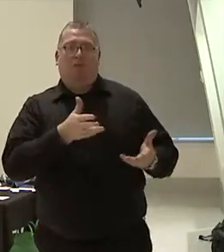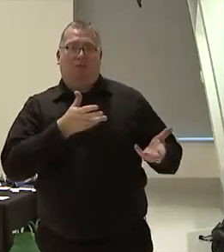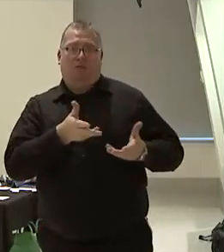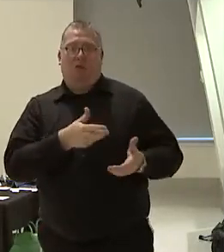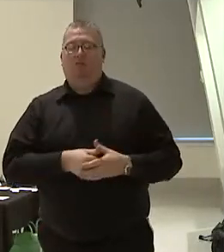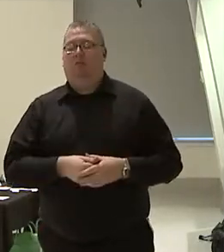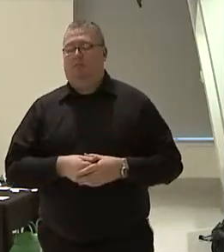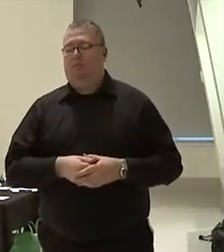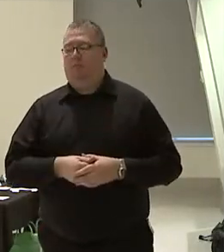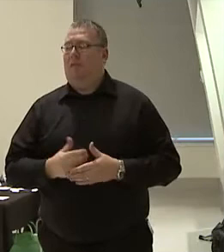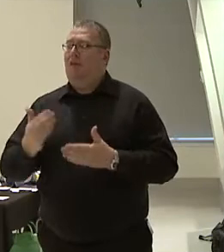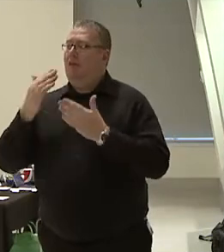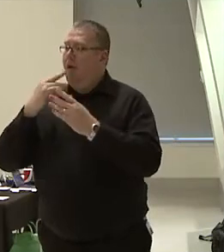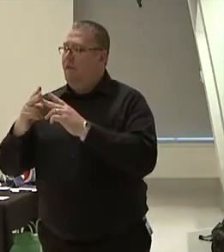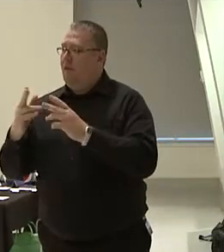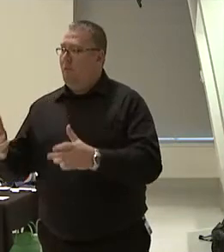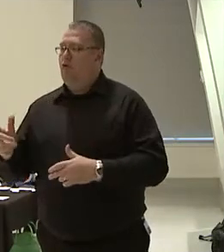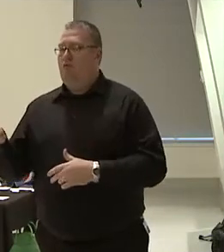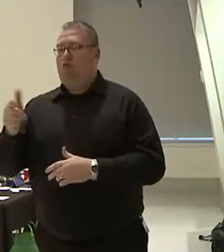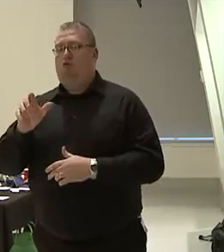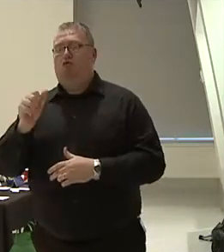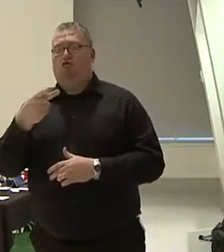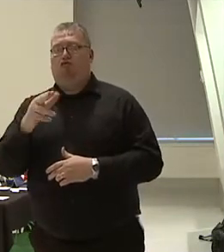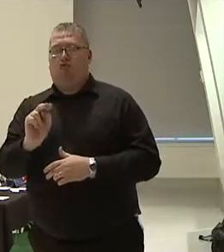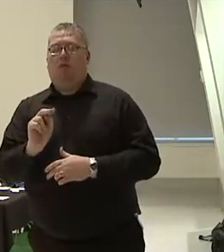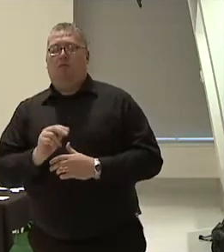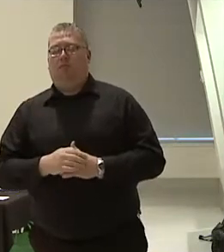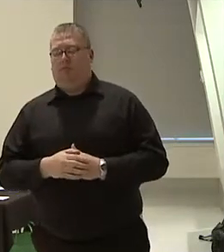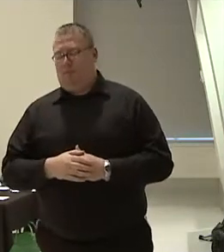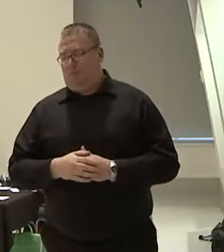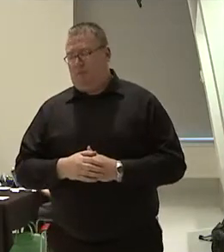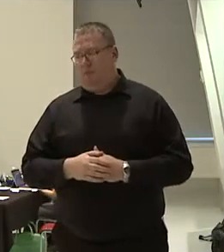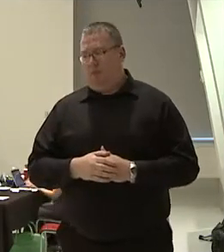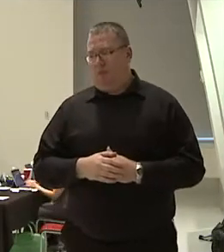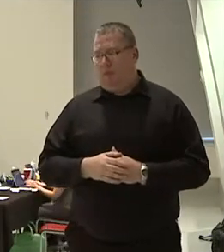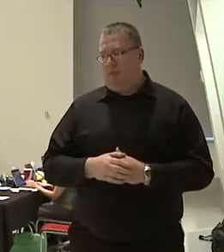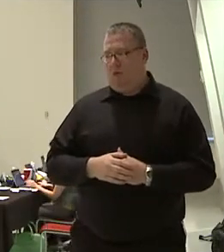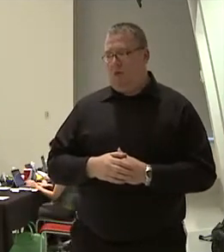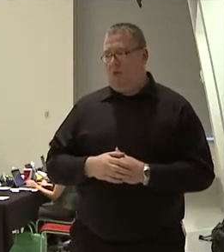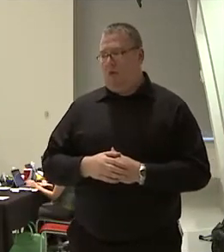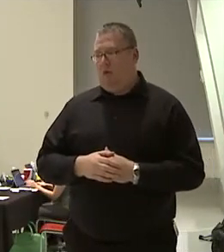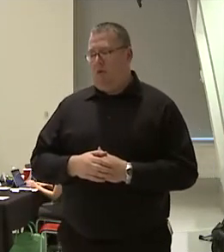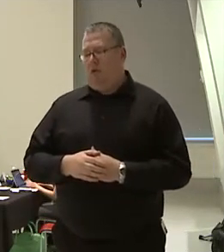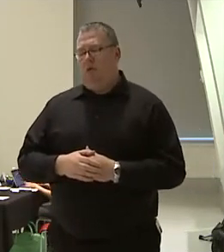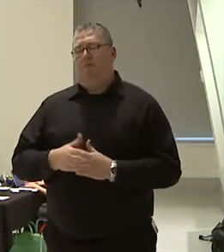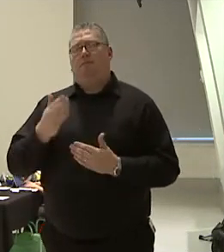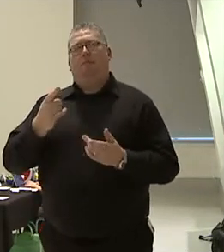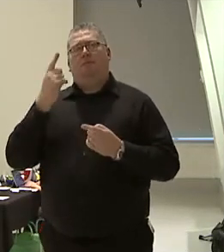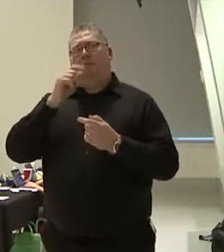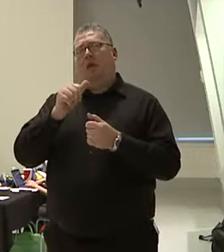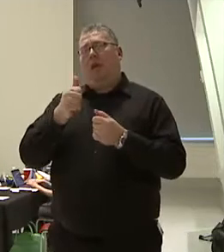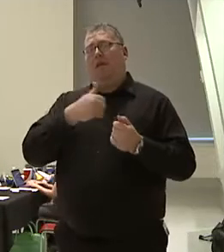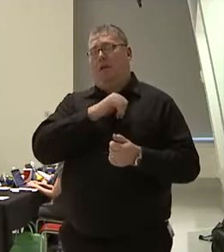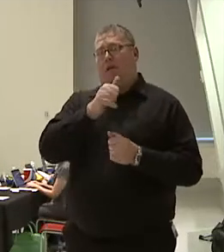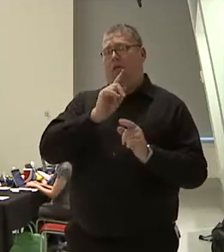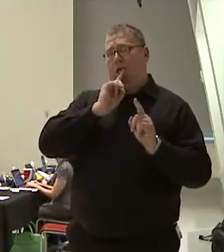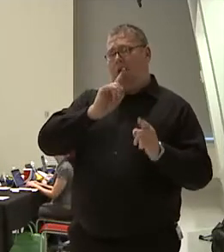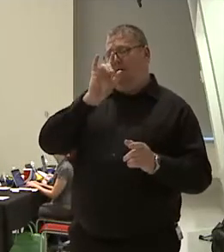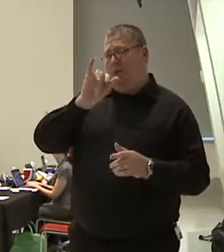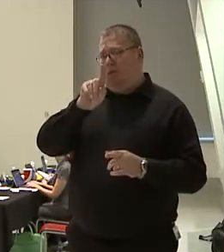you very much. Sean Smoot. I'm going to ask this to Mr. Aden, and maybe somebody else would have an answer,